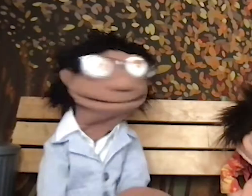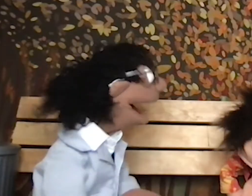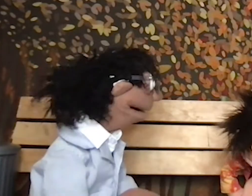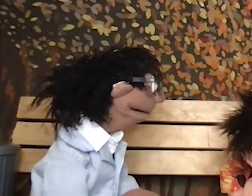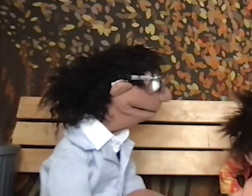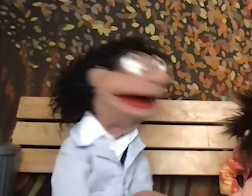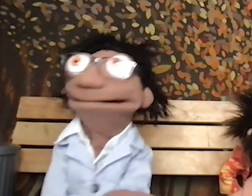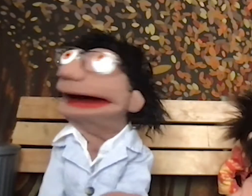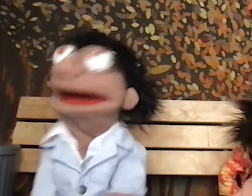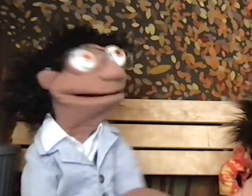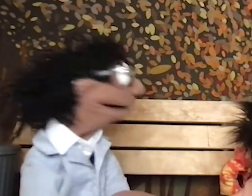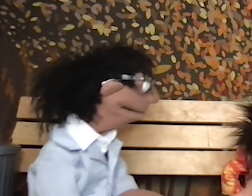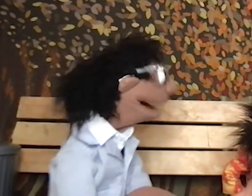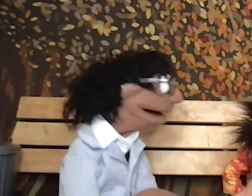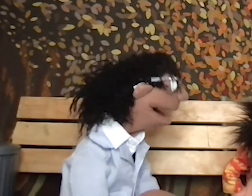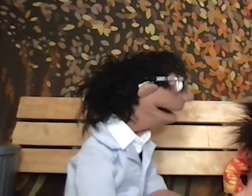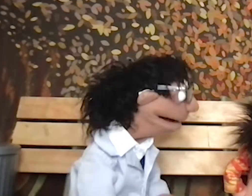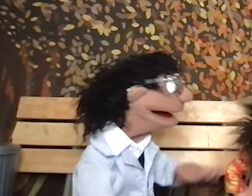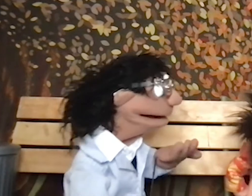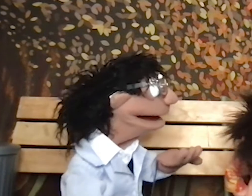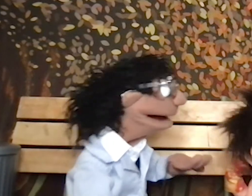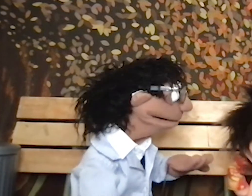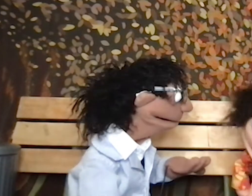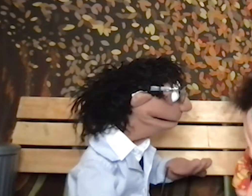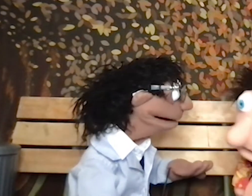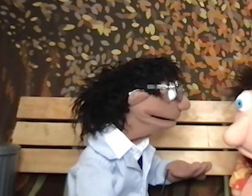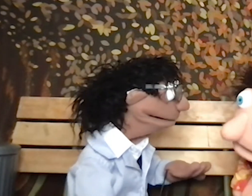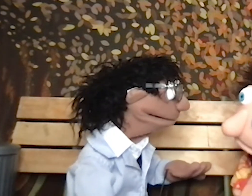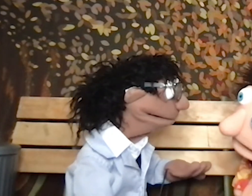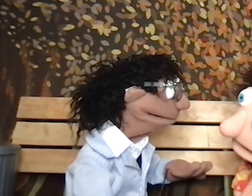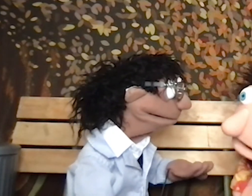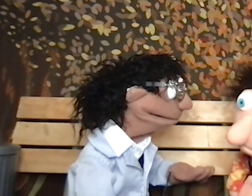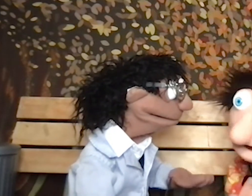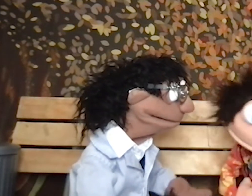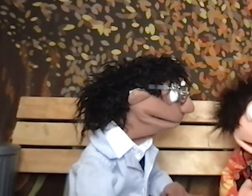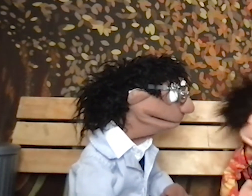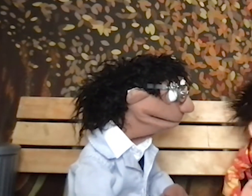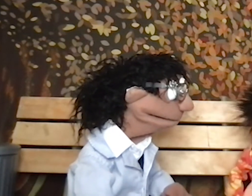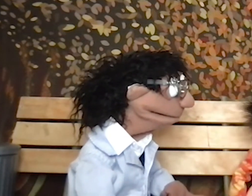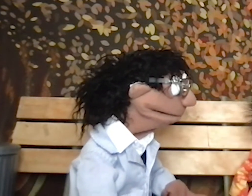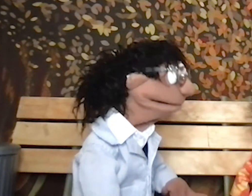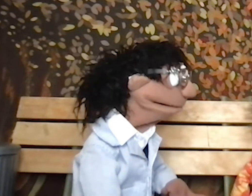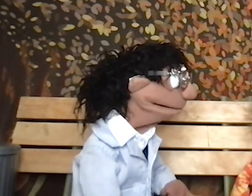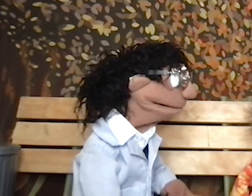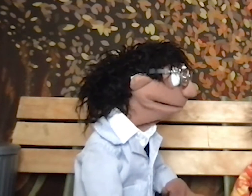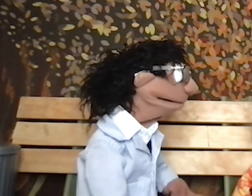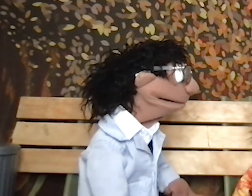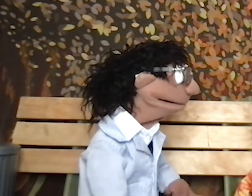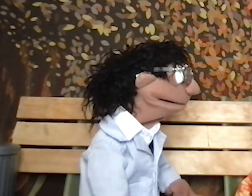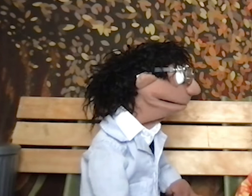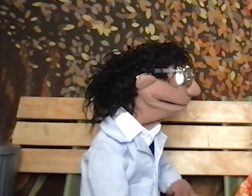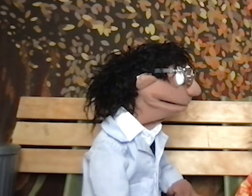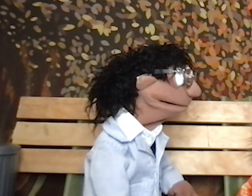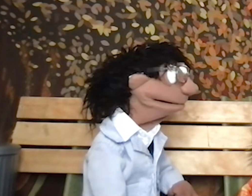No. No, wait. We can save you. You dumb son of a bitch. You already saved me. But don't